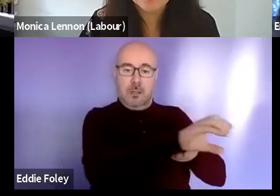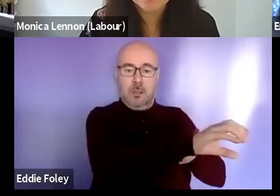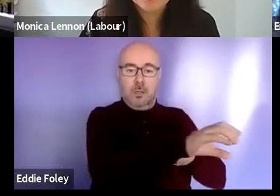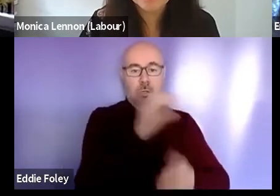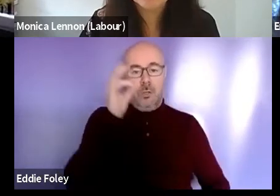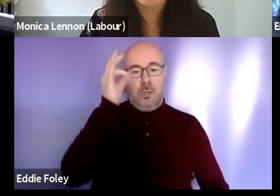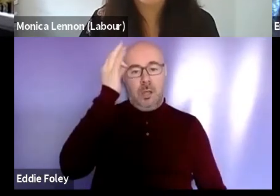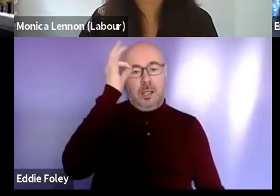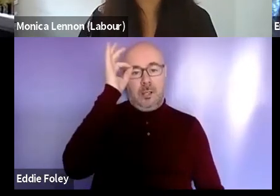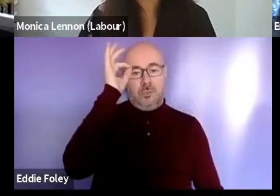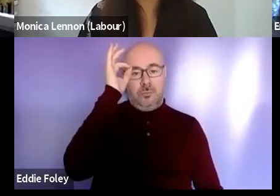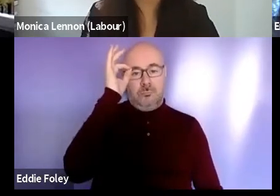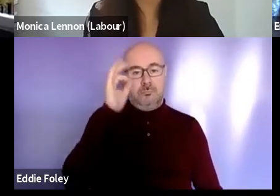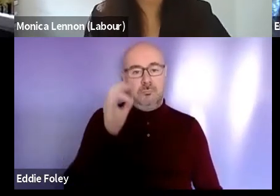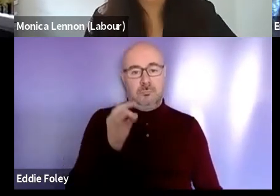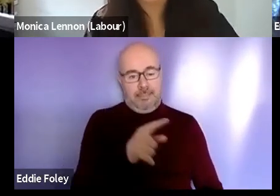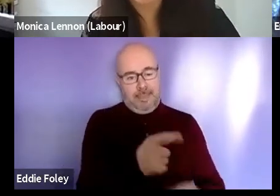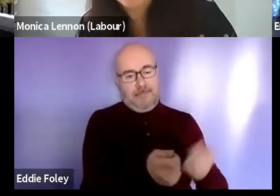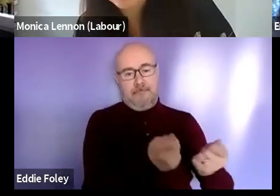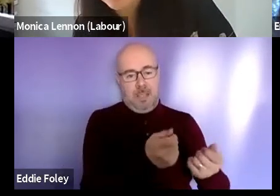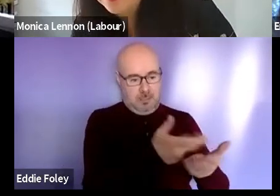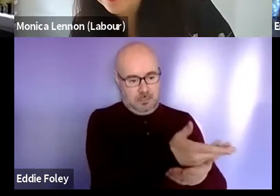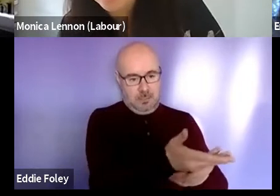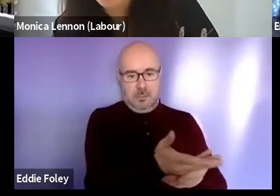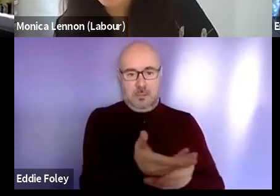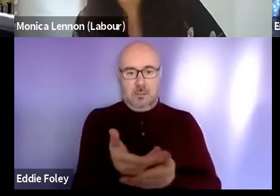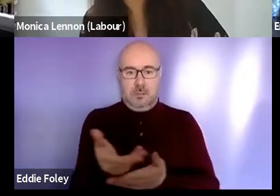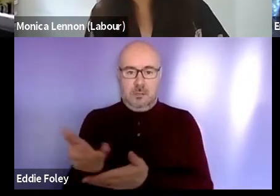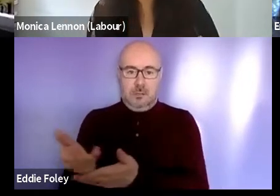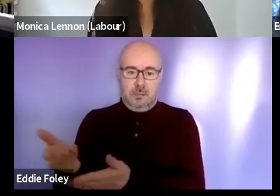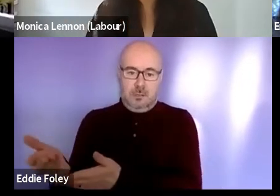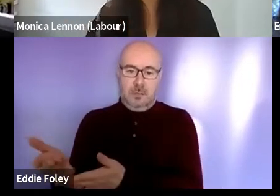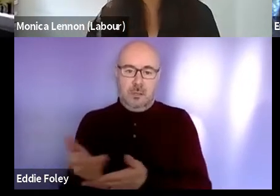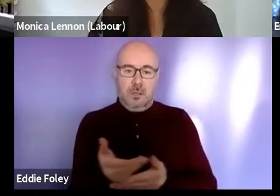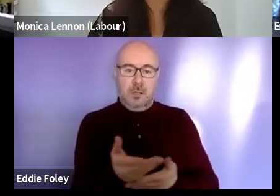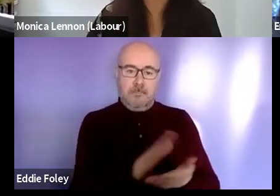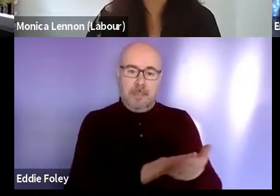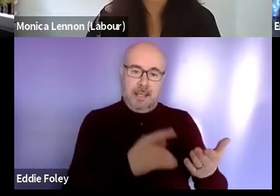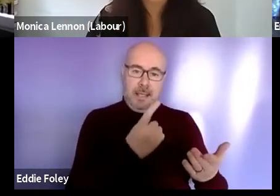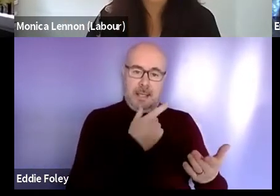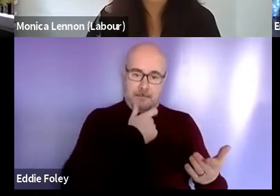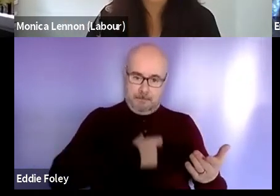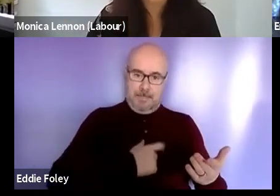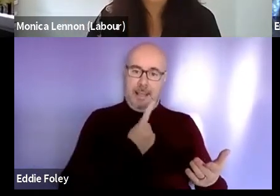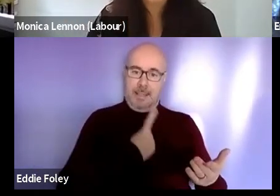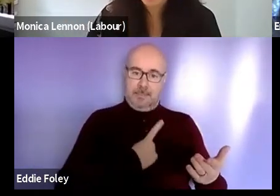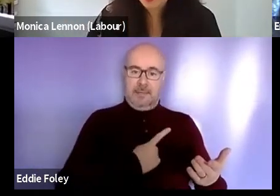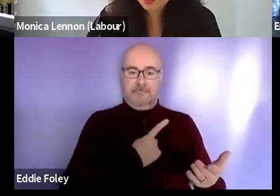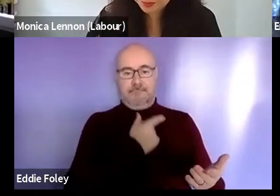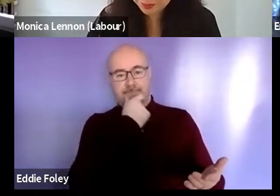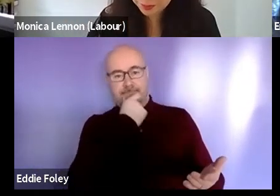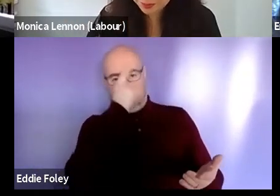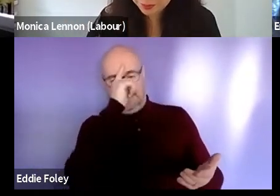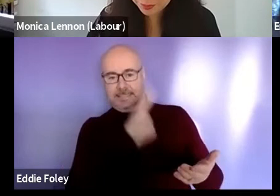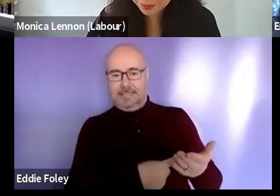principle, as Liberal Democrats, that services are better managed closest to the people who use them. Oh, that's very interesting to hear a